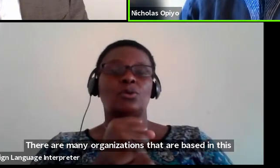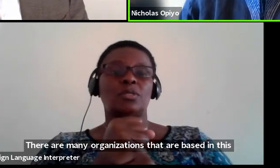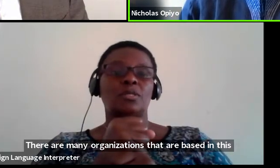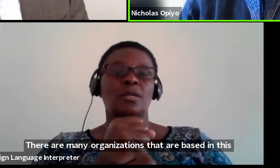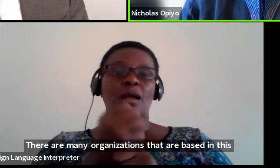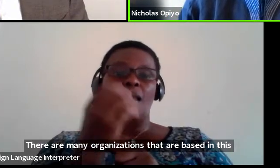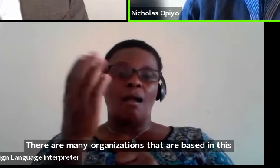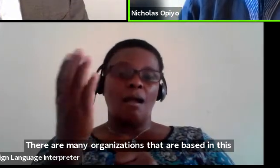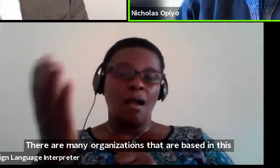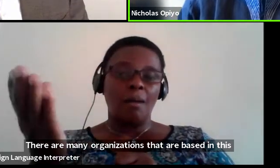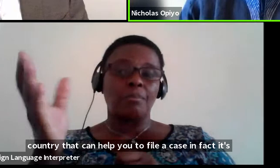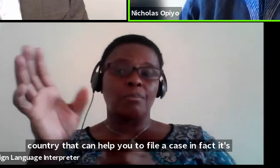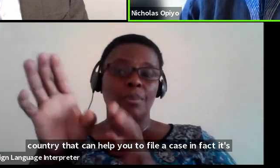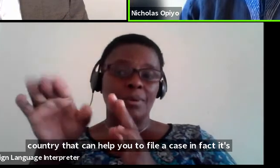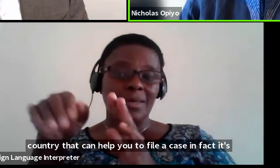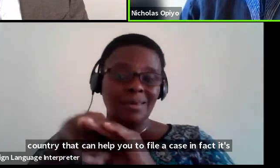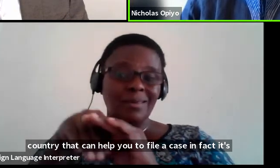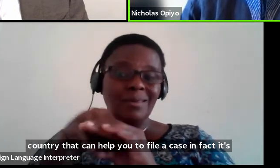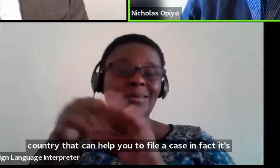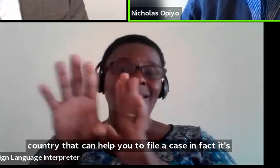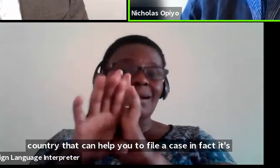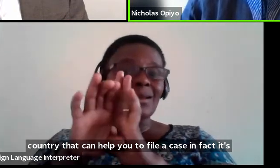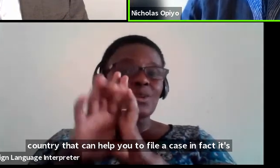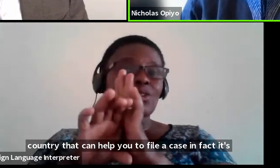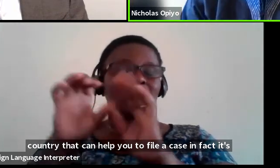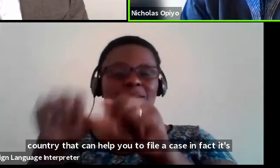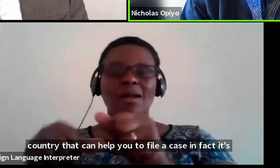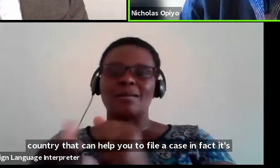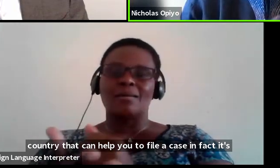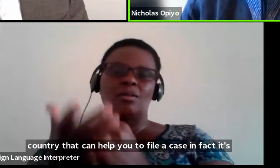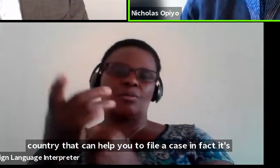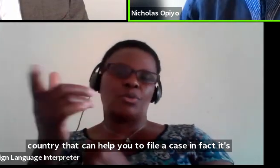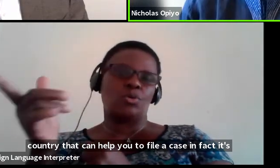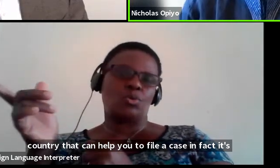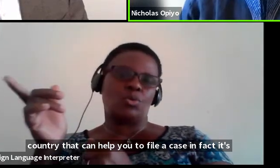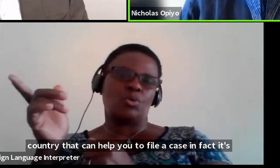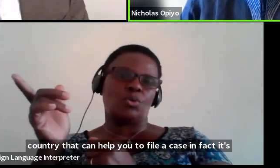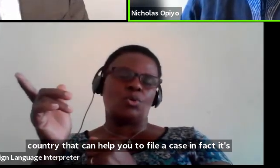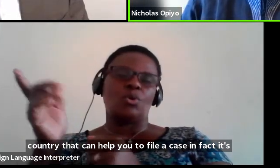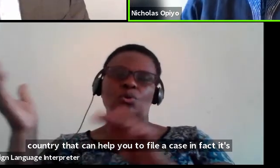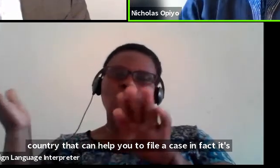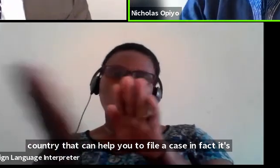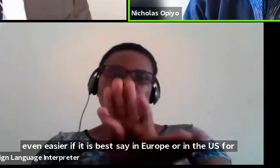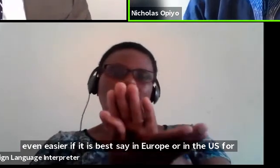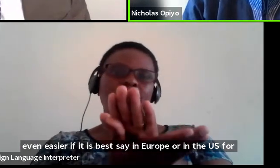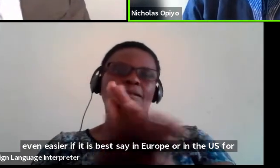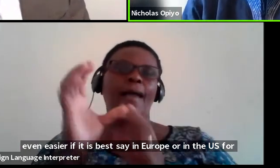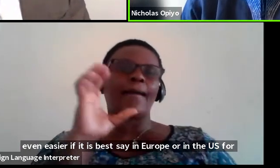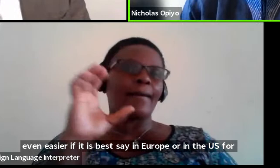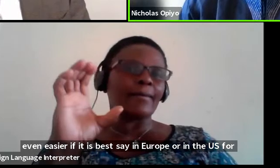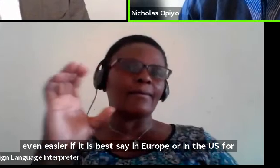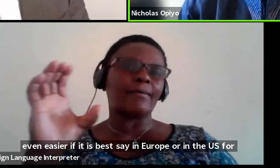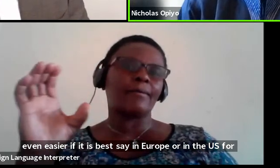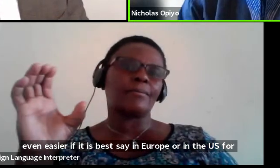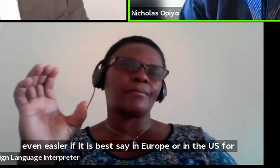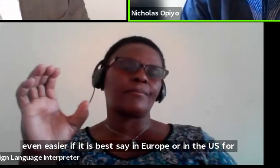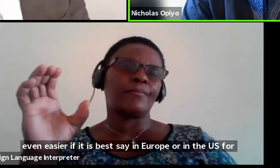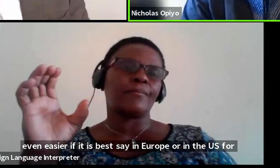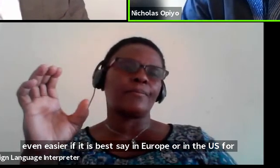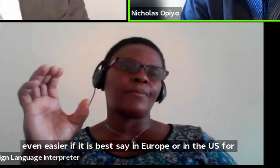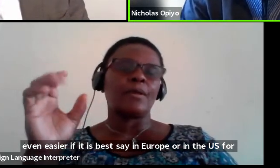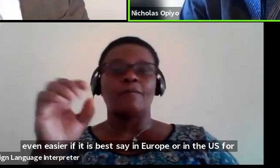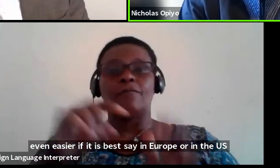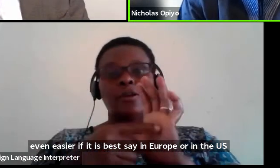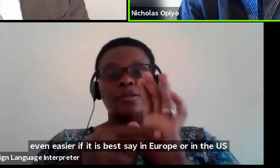file a case. In fact, it's even easier if it is based, say, in Europe or in the US, for digital rights organizations to challenge